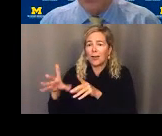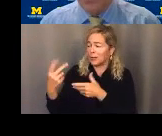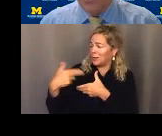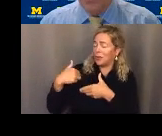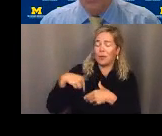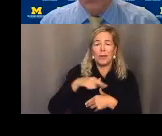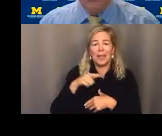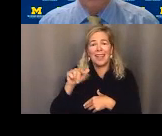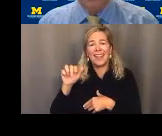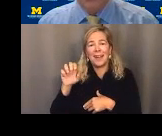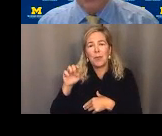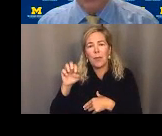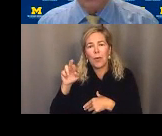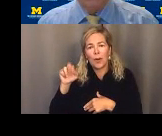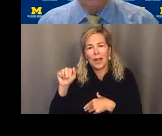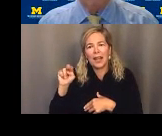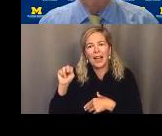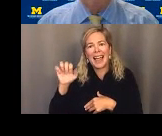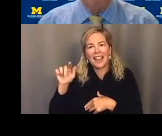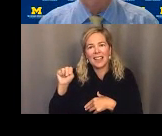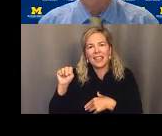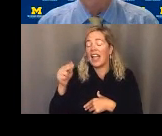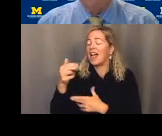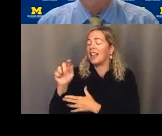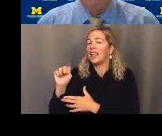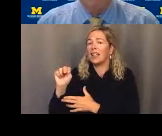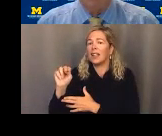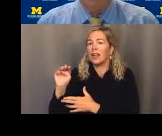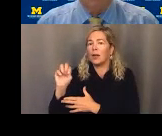Professor in OB-GYN. Next slide, please.